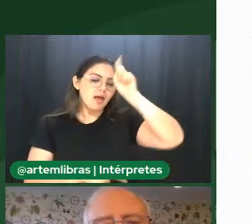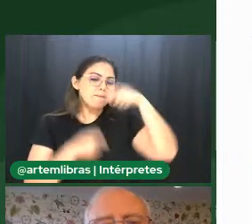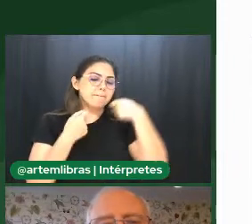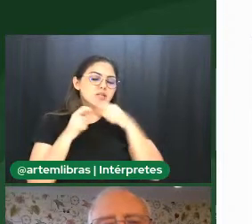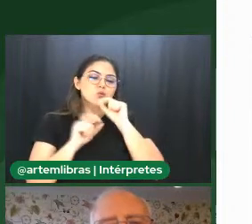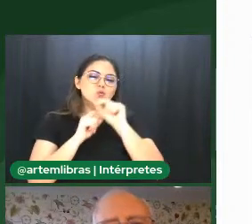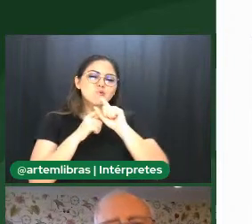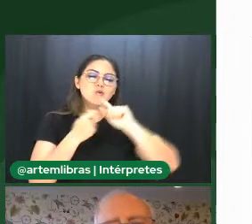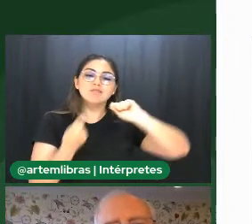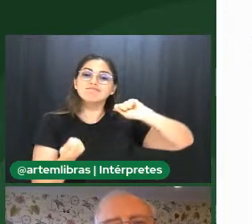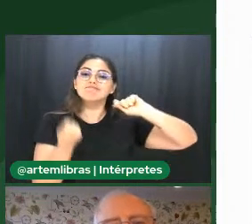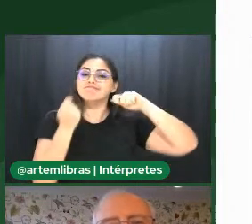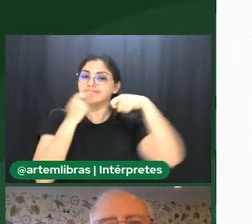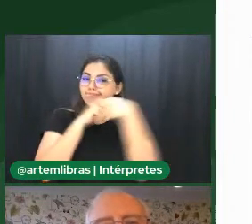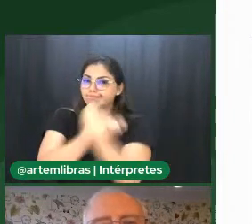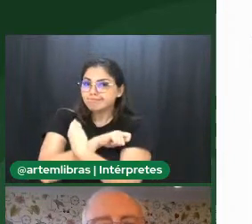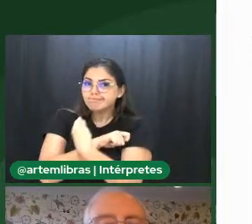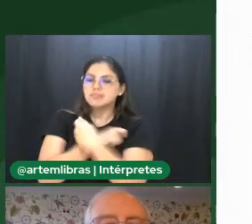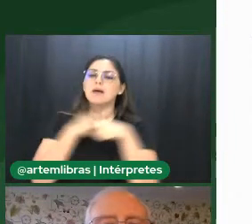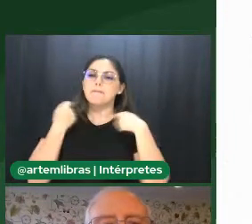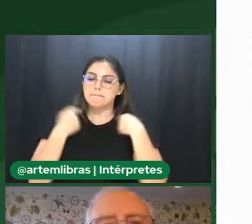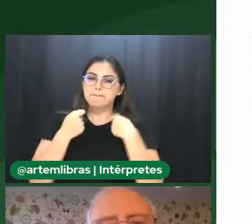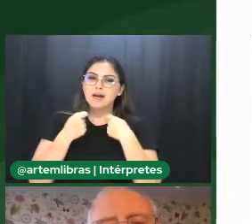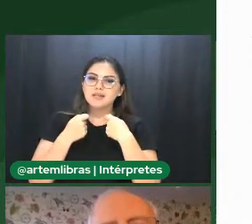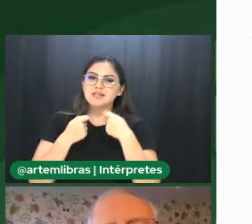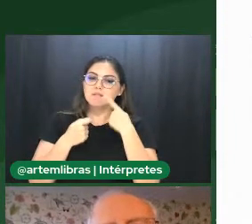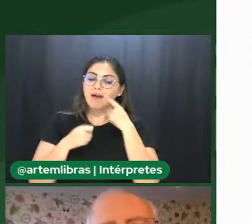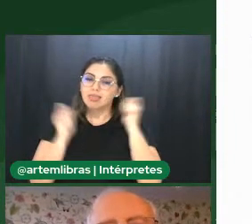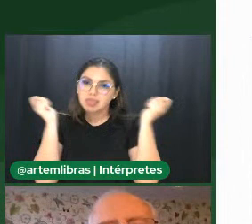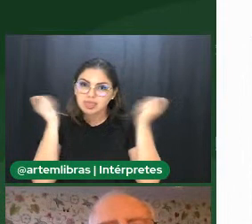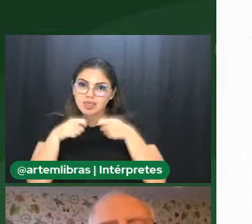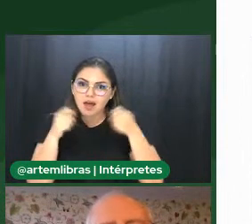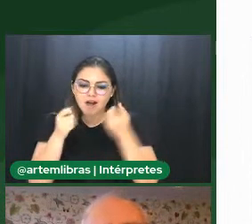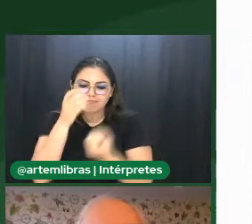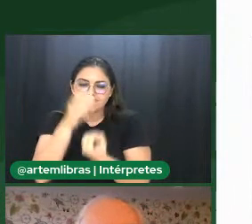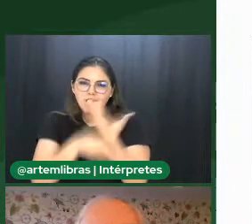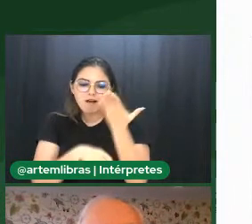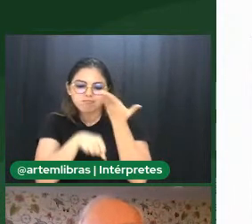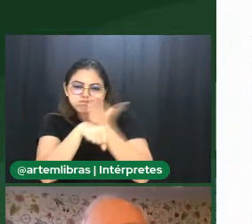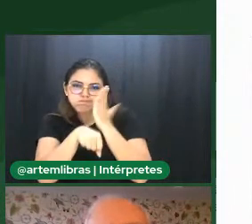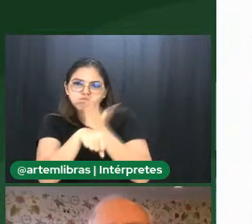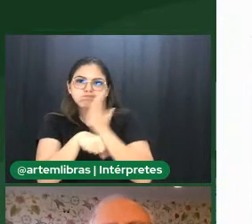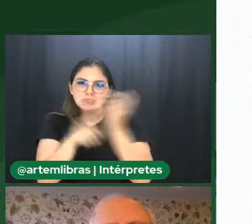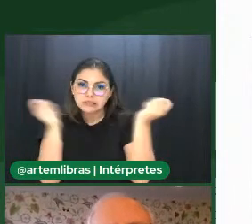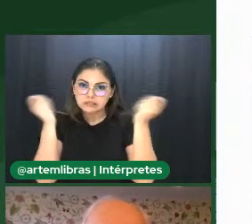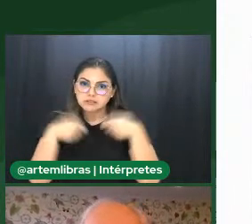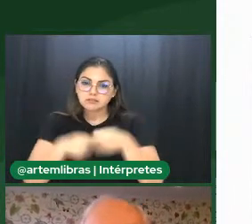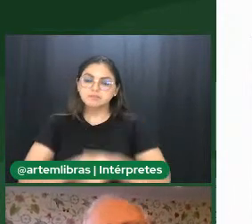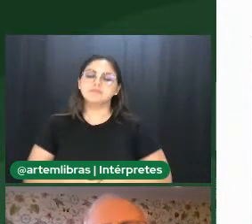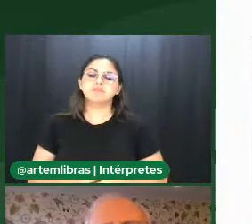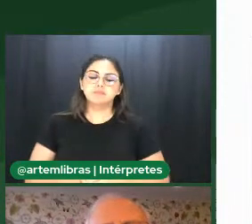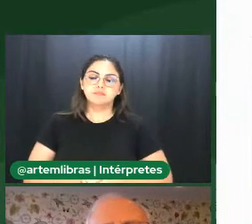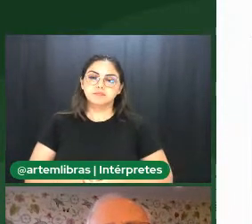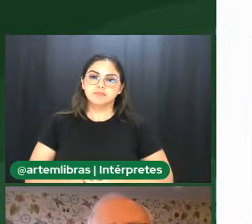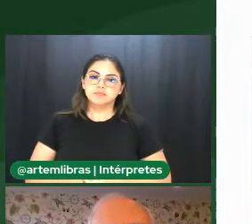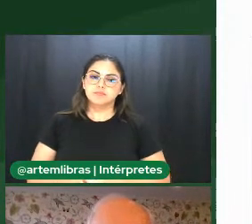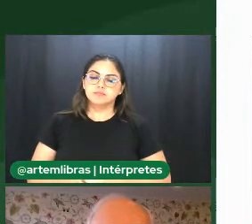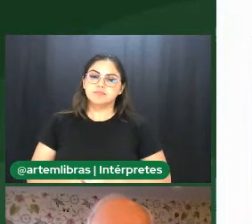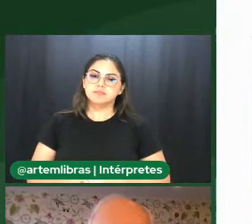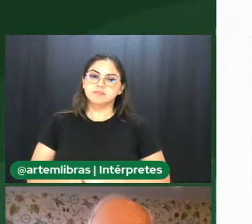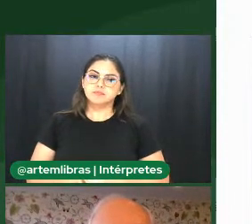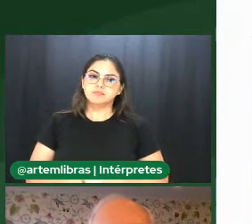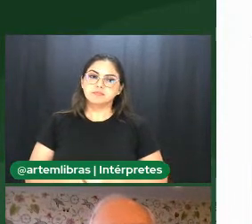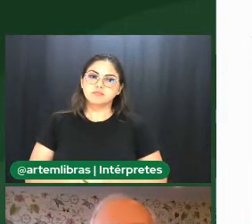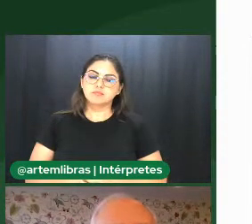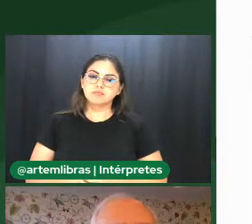commercial practice. And I use the language of AI-infused super tools, telebots,